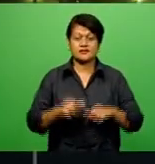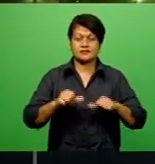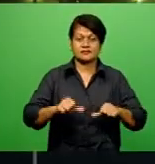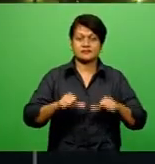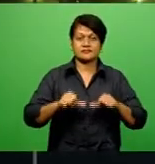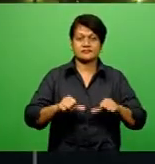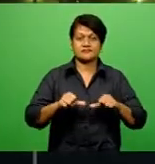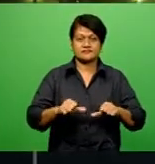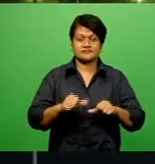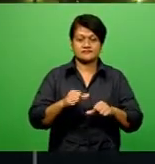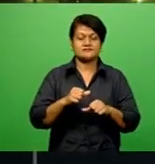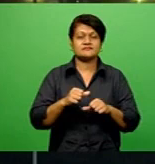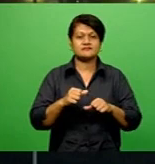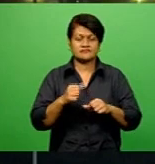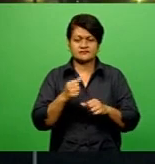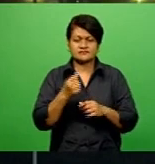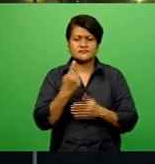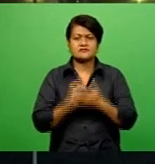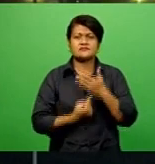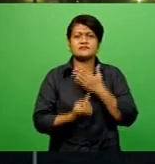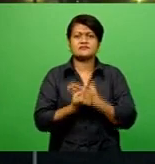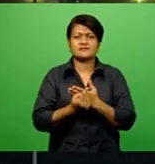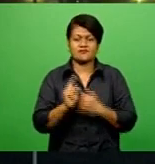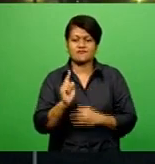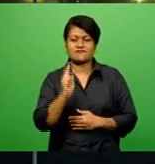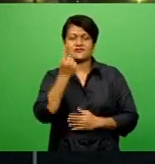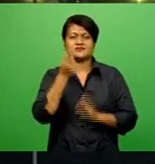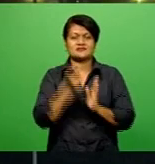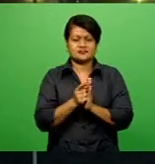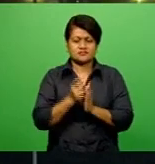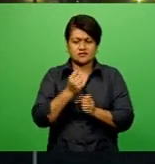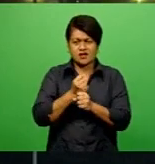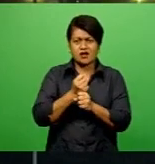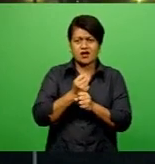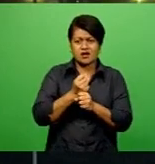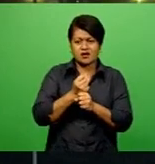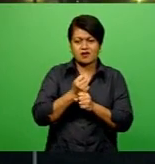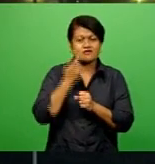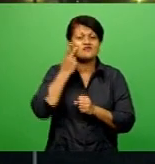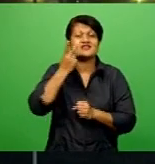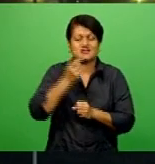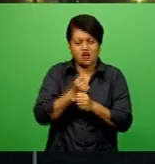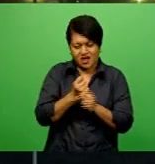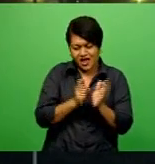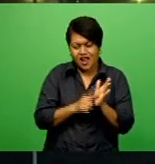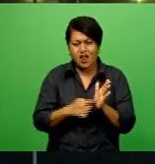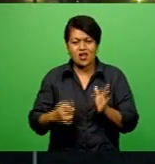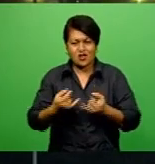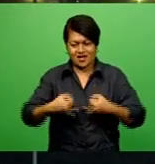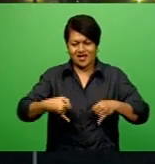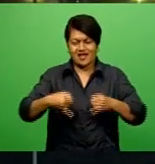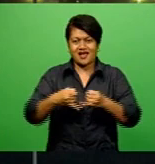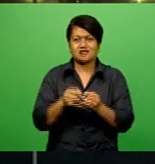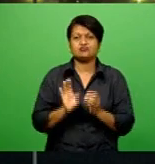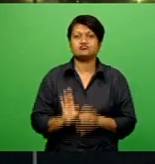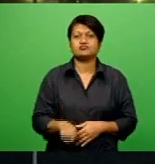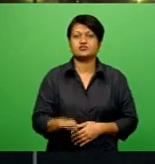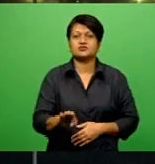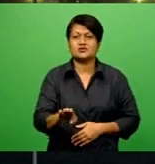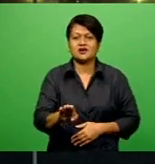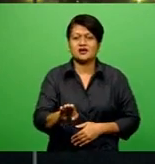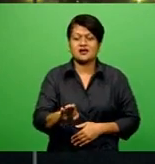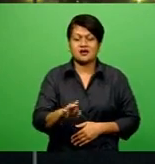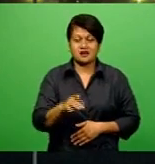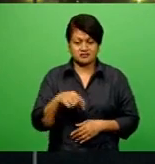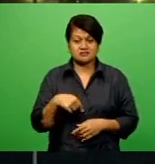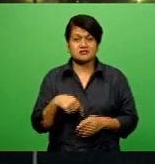President Chochi Conrote has become the first head of state to set foot on Ngaloa Island in Boer. Conrote was in Ngaloa